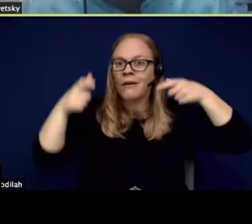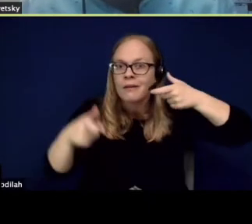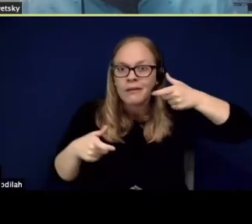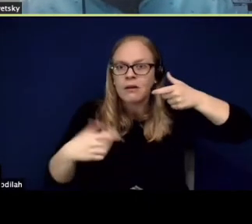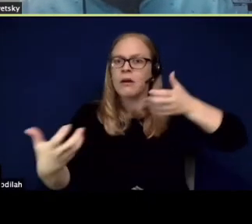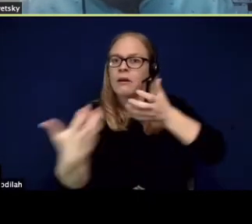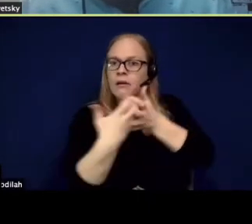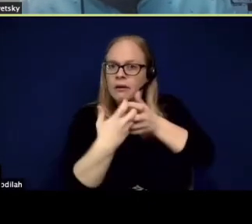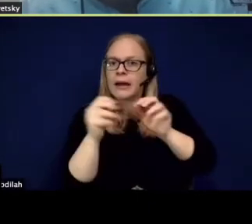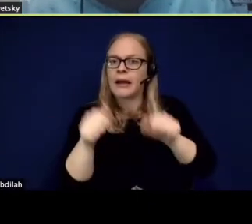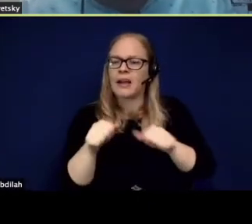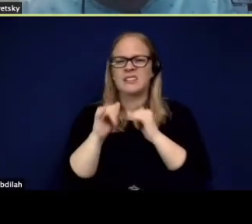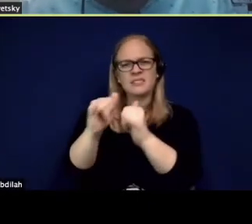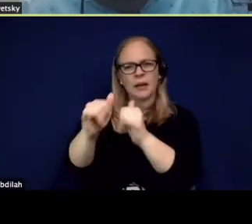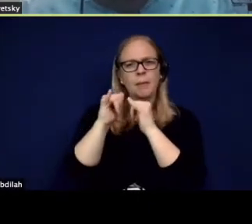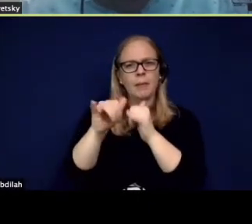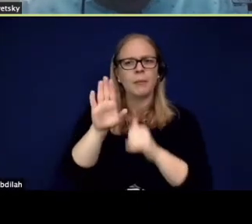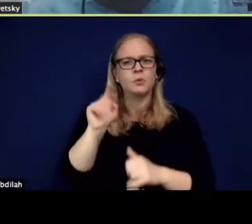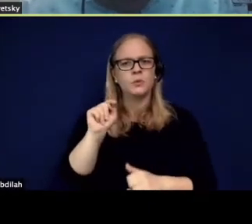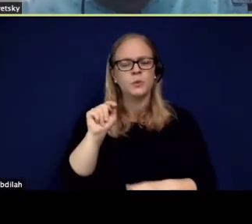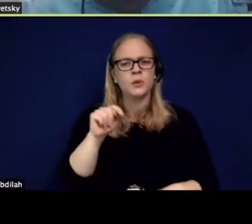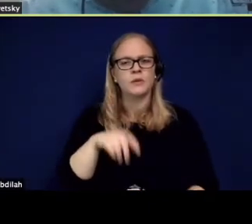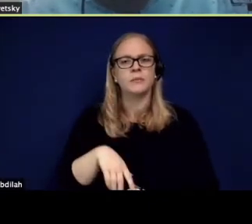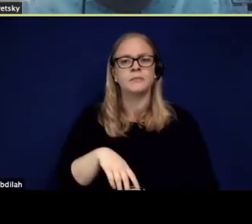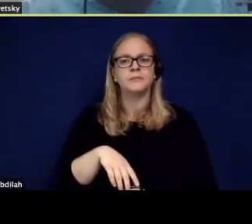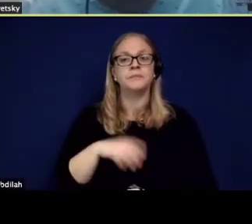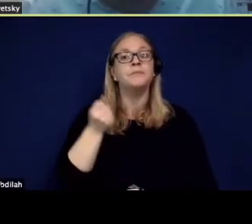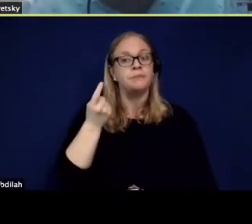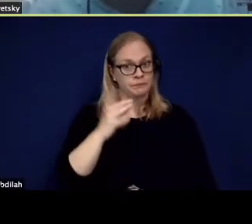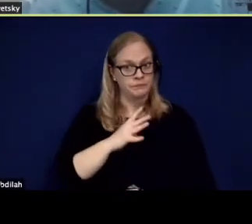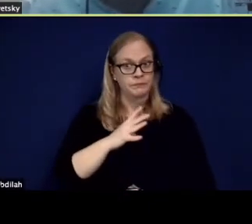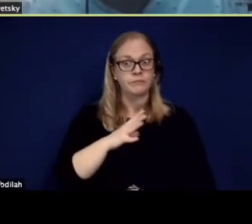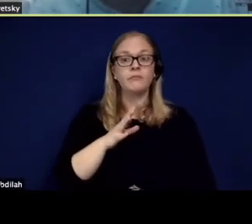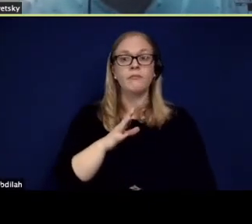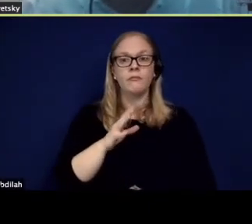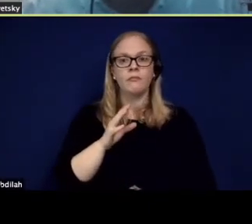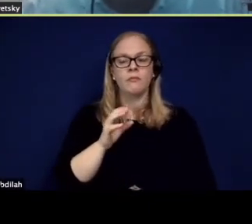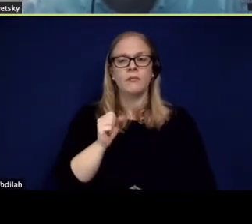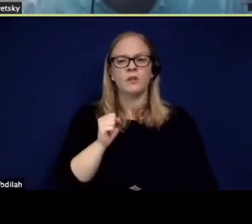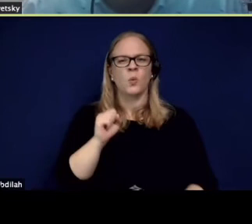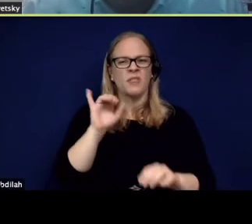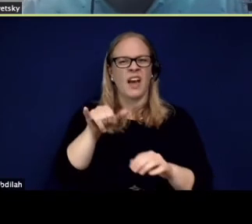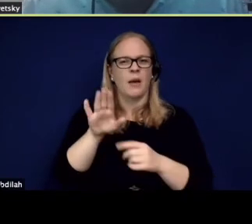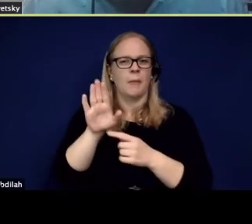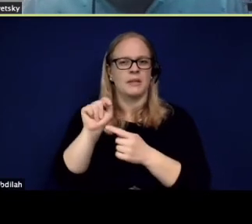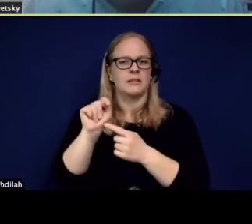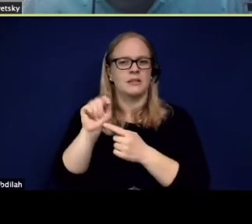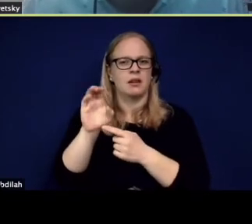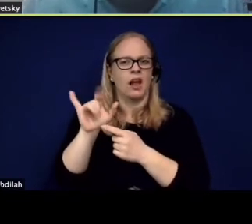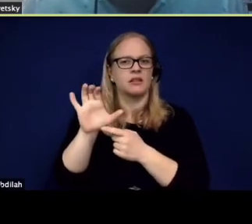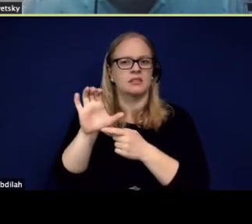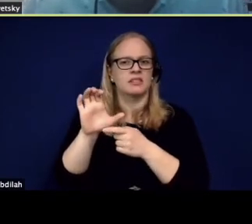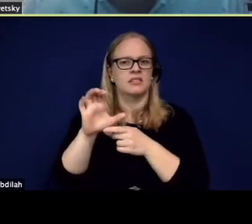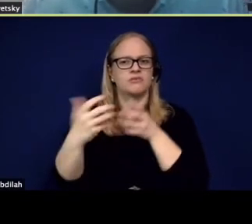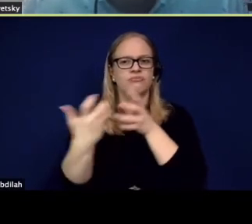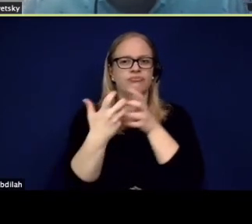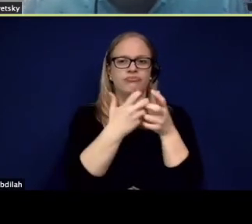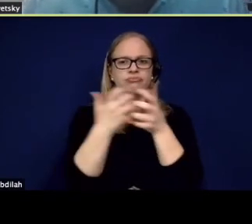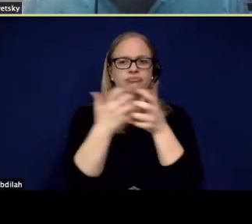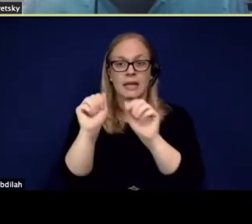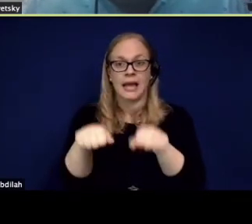So on the input side, they can pair with those devices, as I said, with what's known as Bluetooth Classic. But on the output